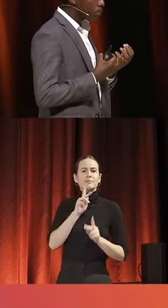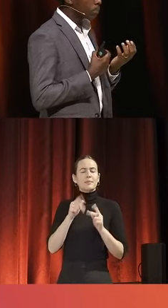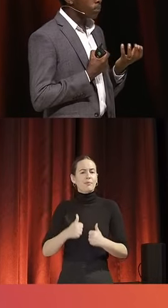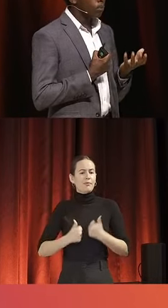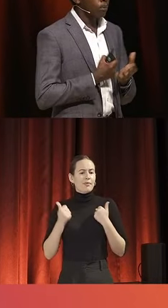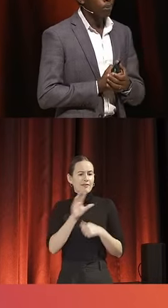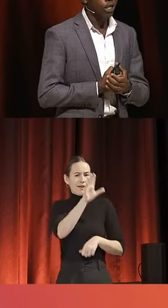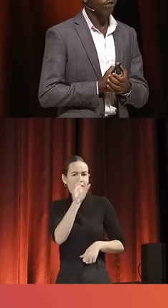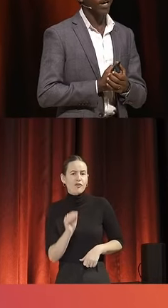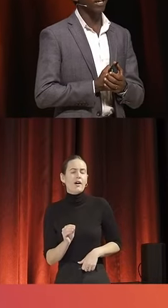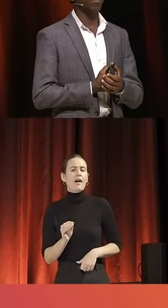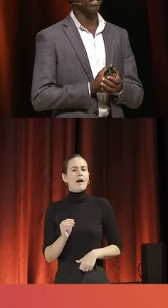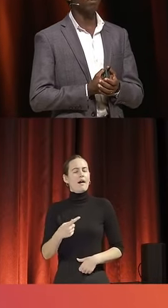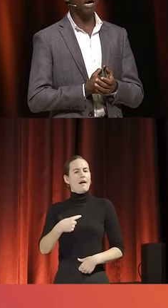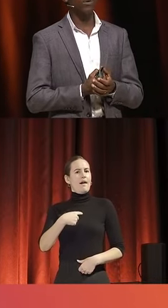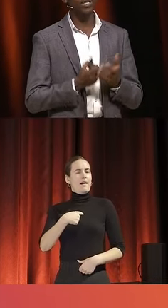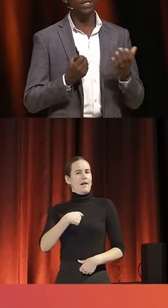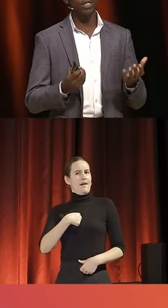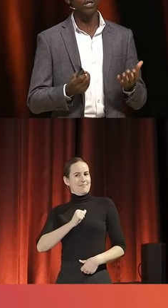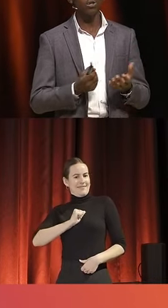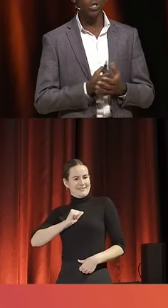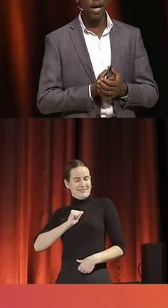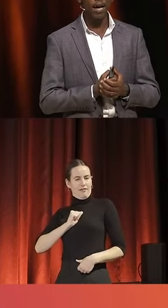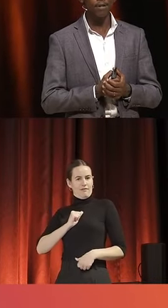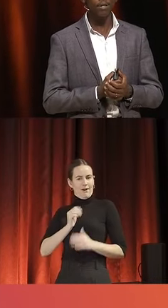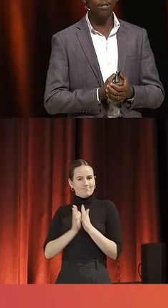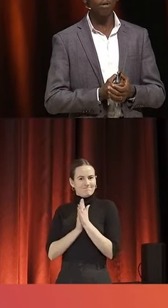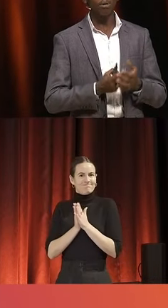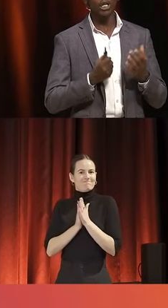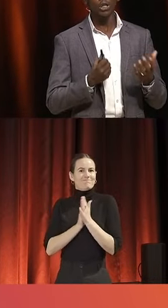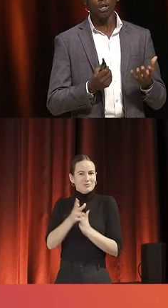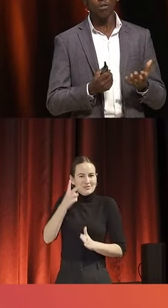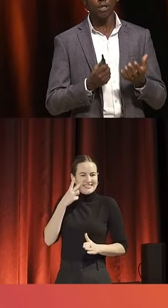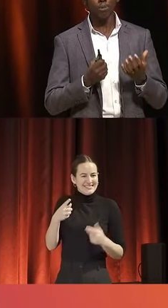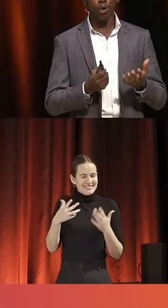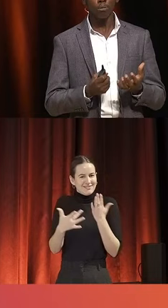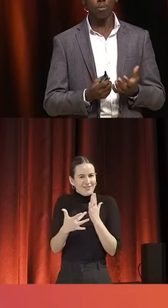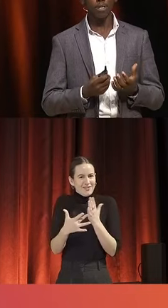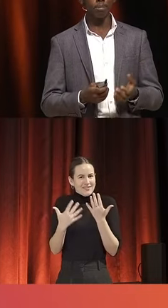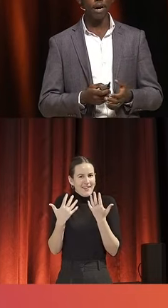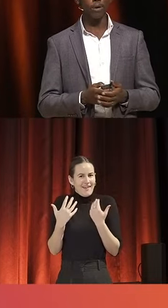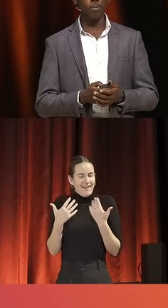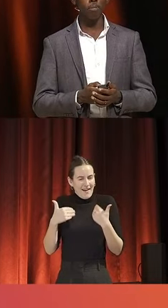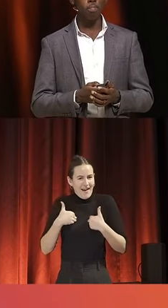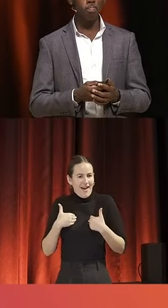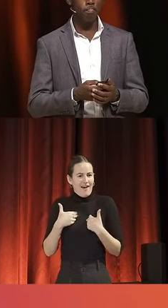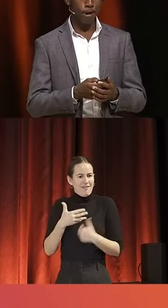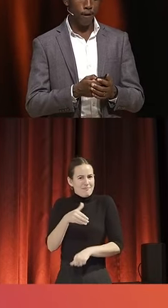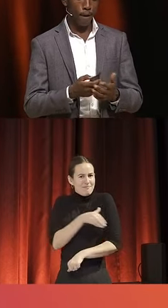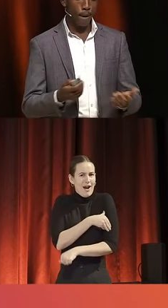am motivated by the power that technology has in solving problems that matter.